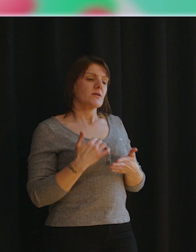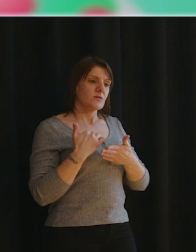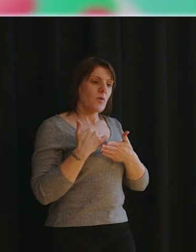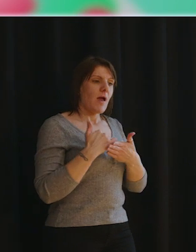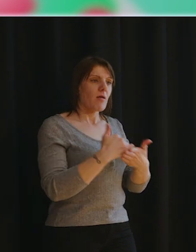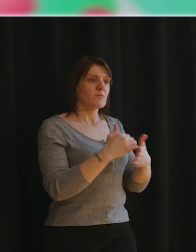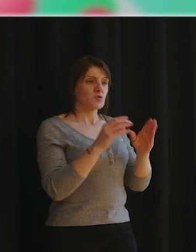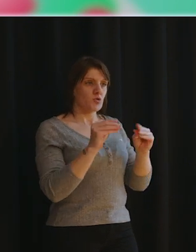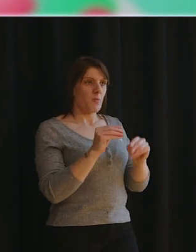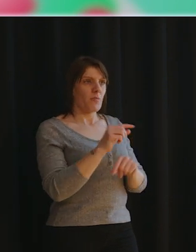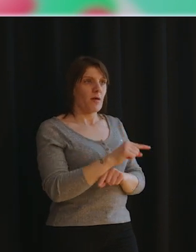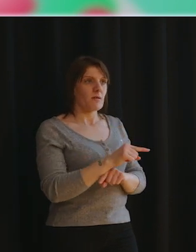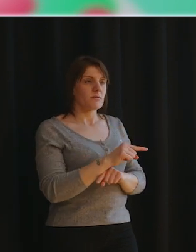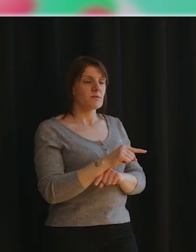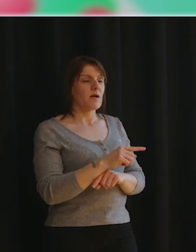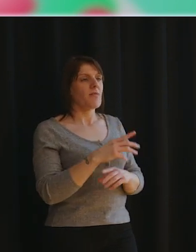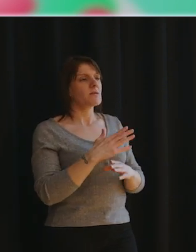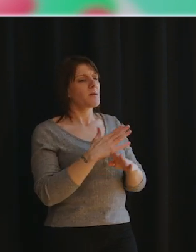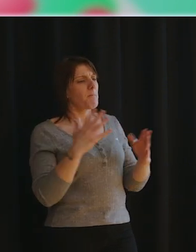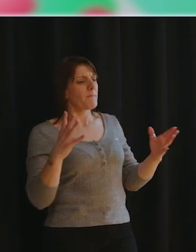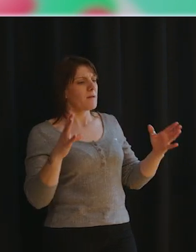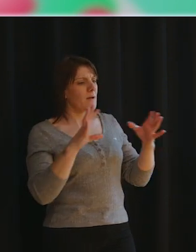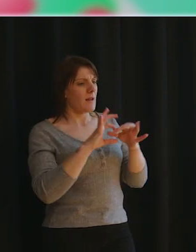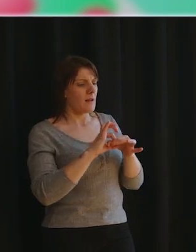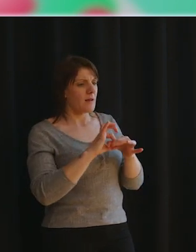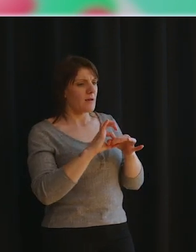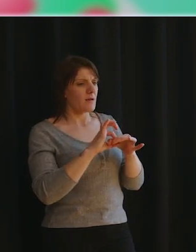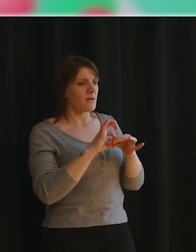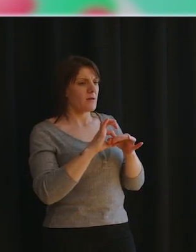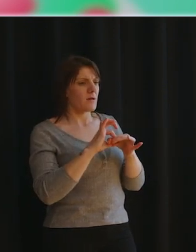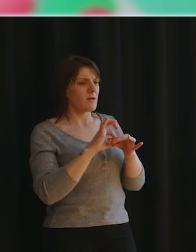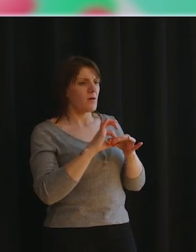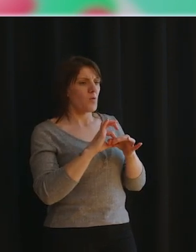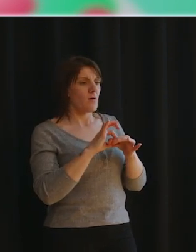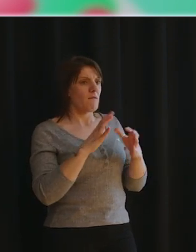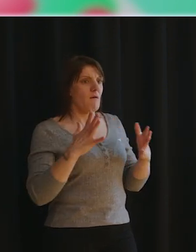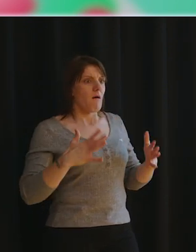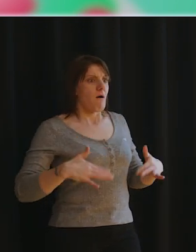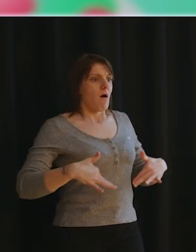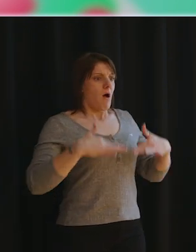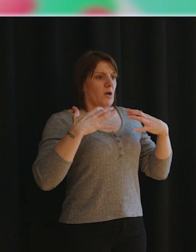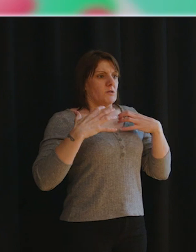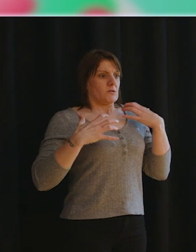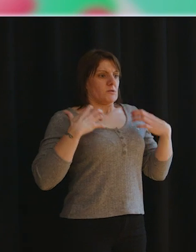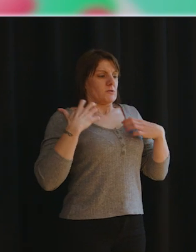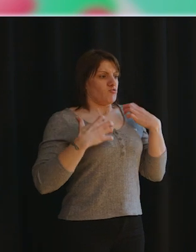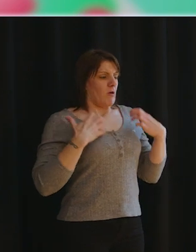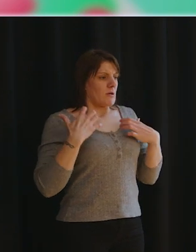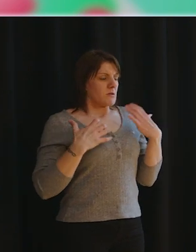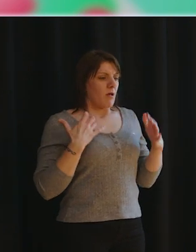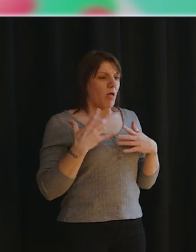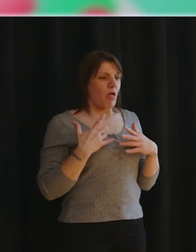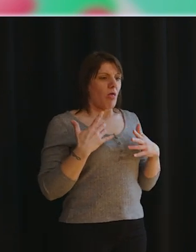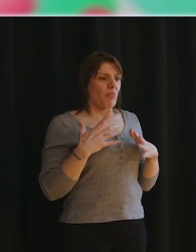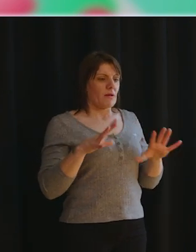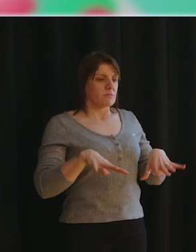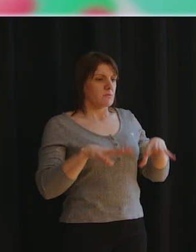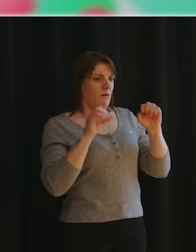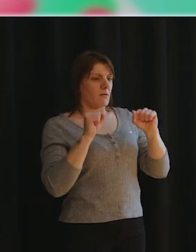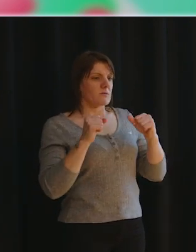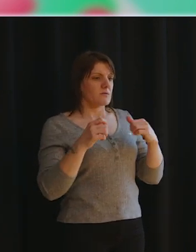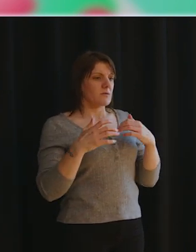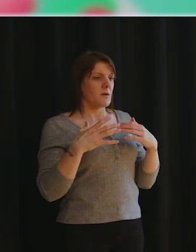is a massive link between the high arousal that triggers things like panic